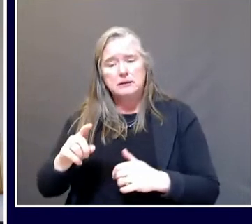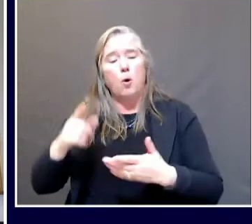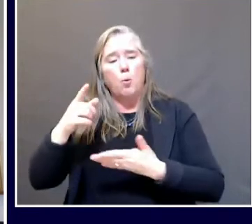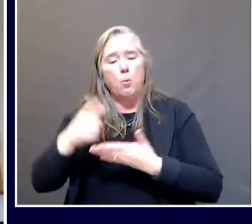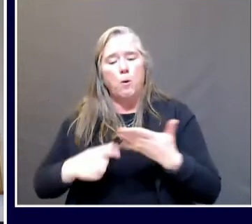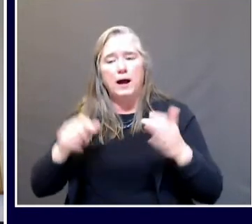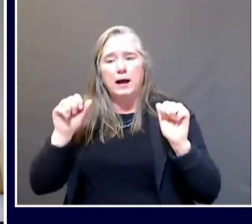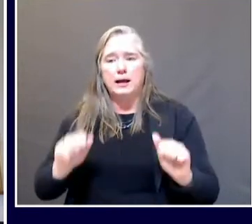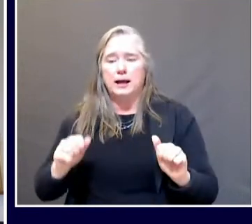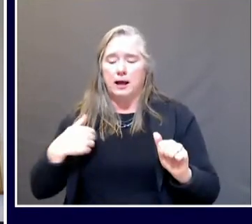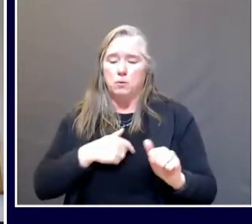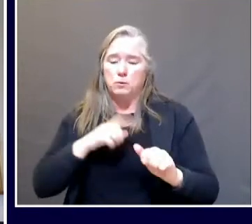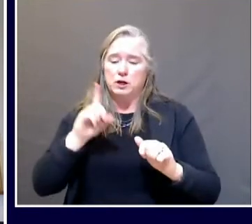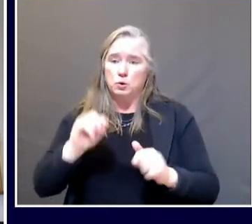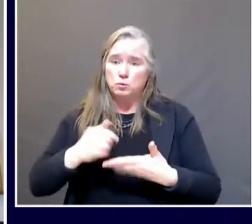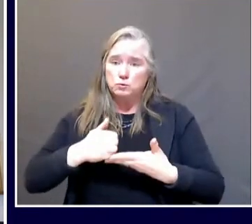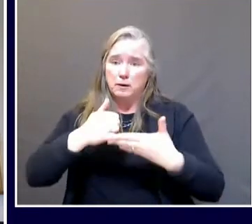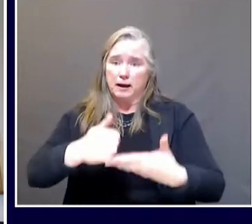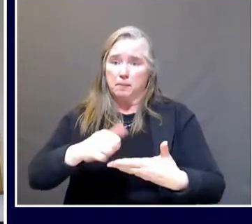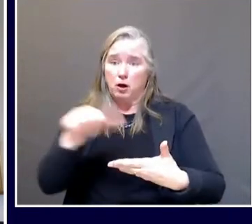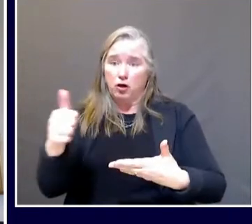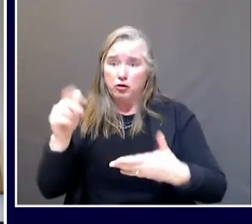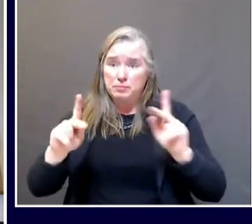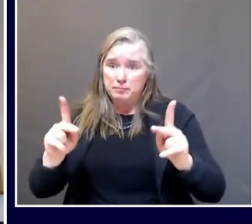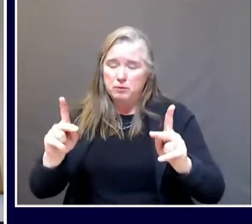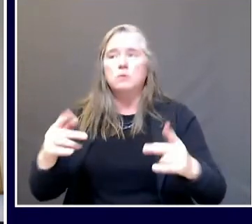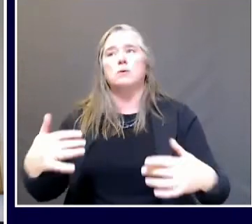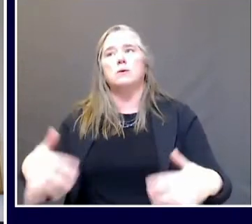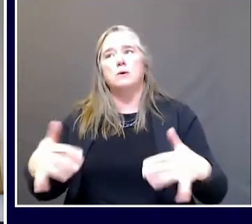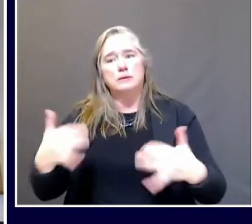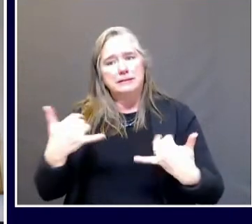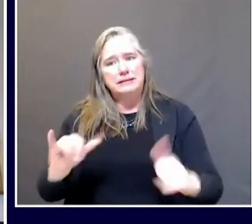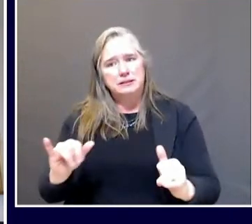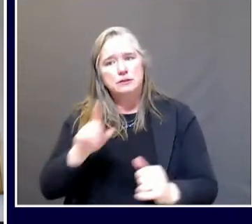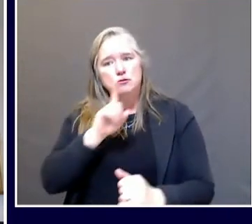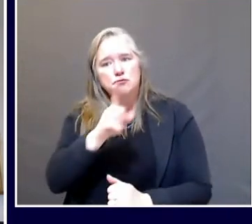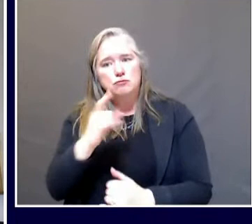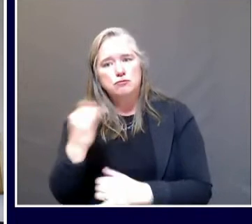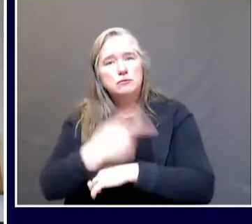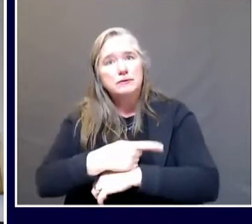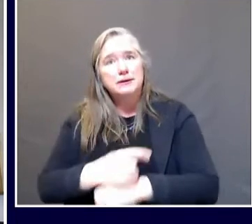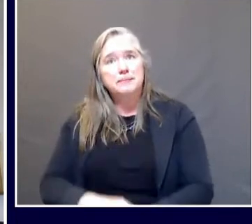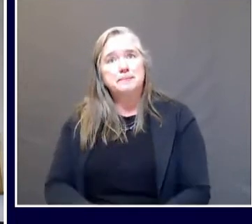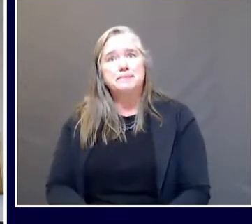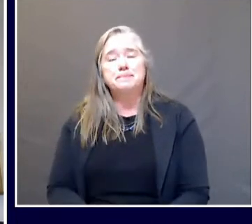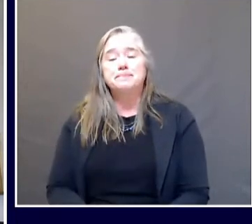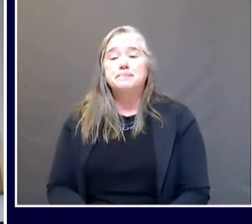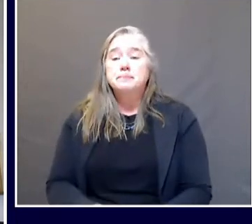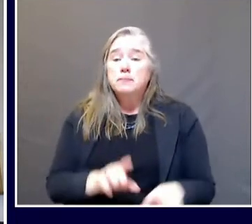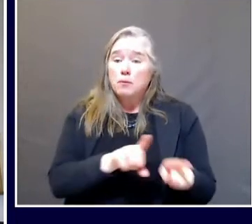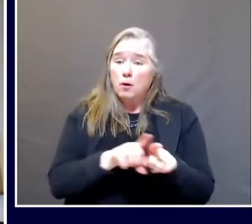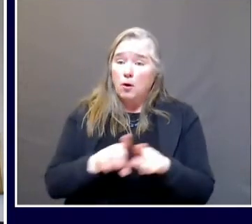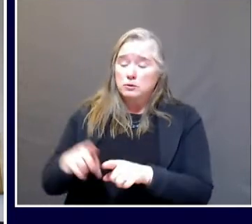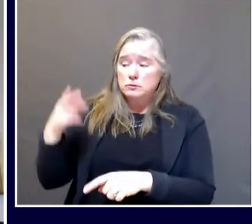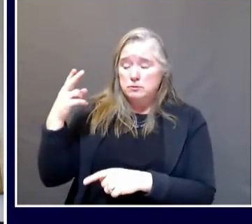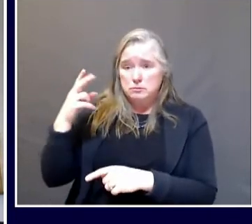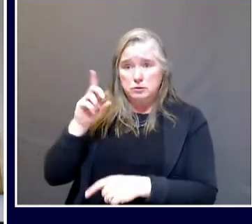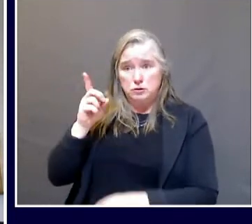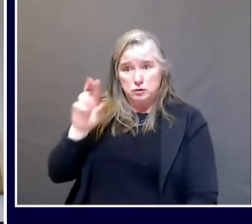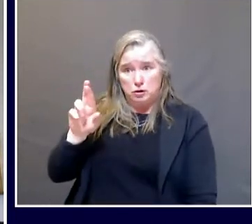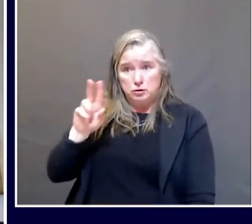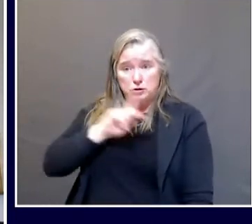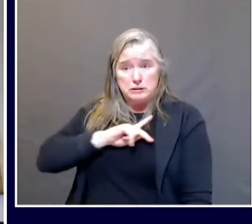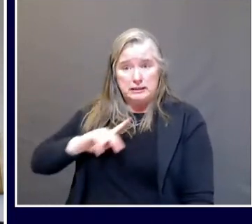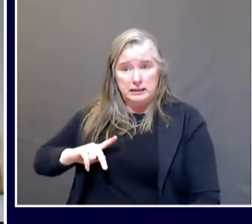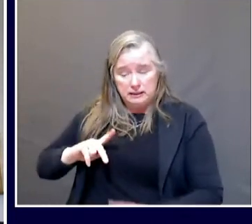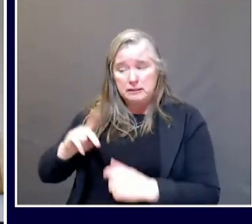been. But Dr. King also said something else that was tremendously important, something that, again, the pandemic has